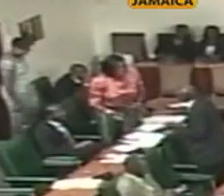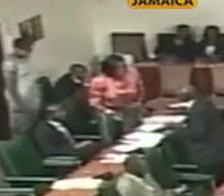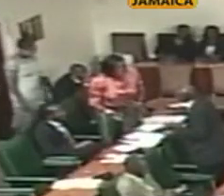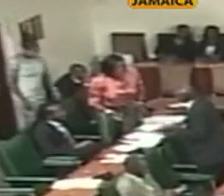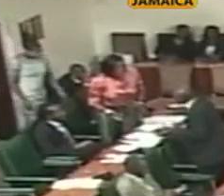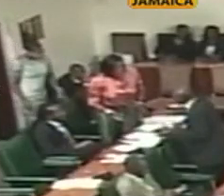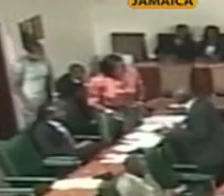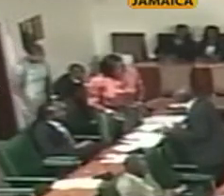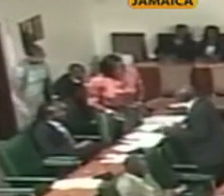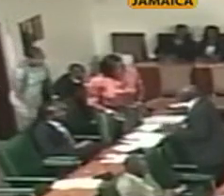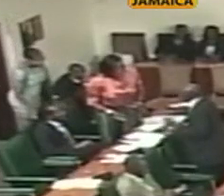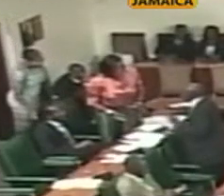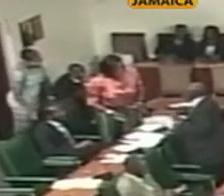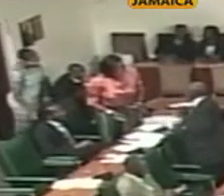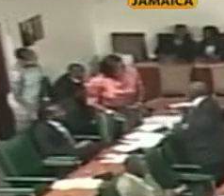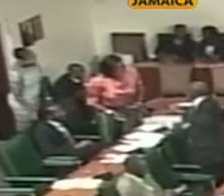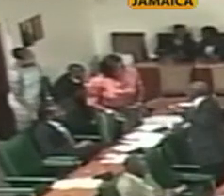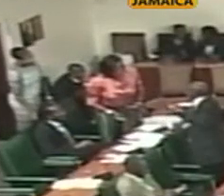Dr. Chang.